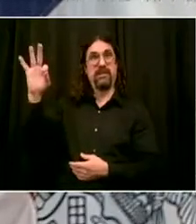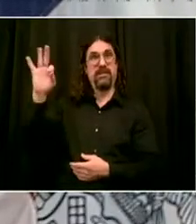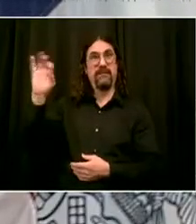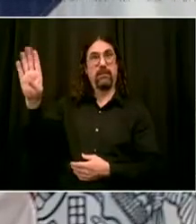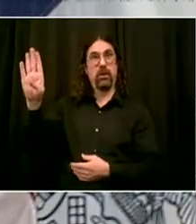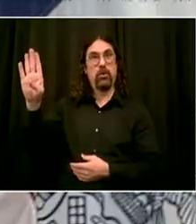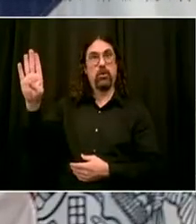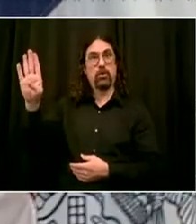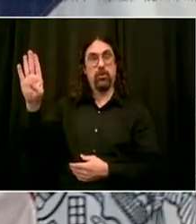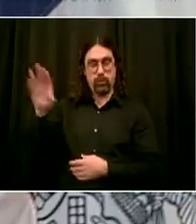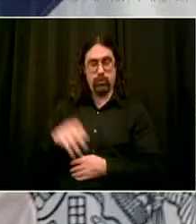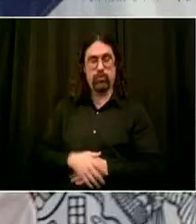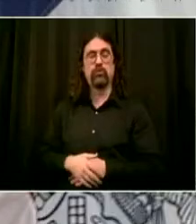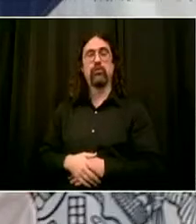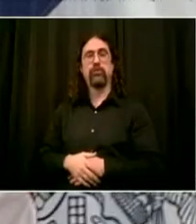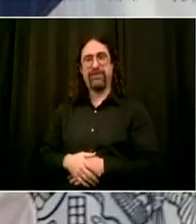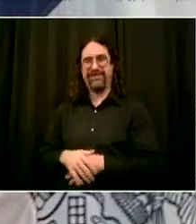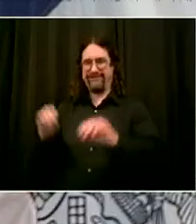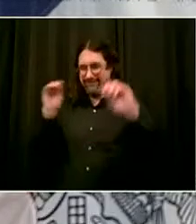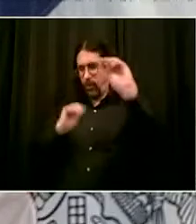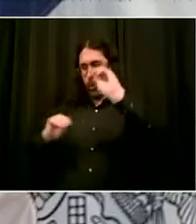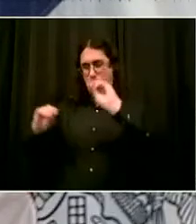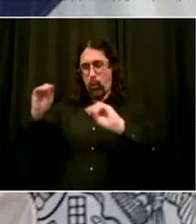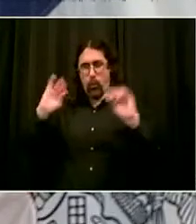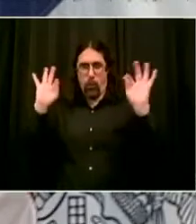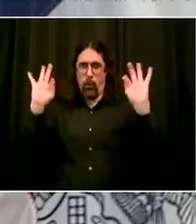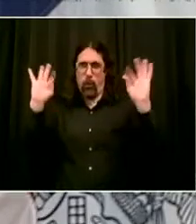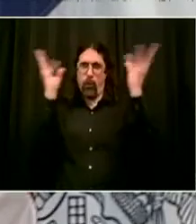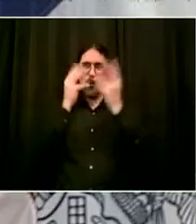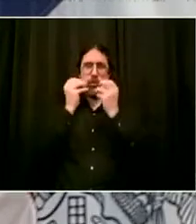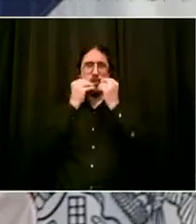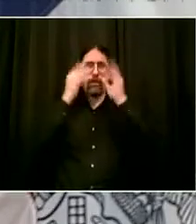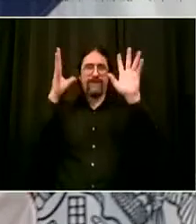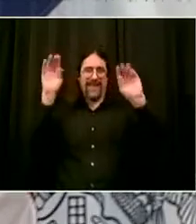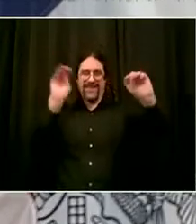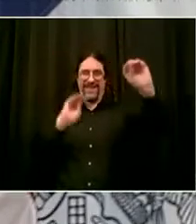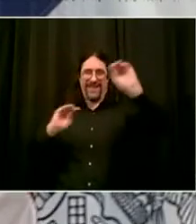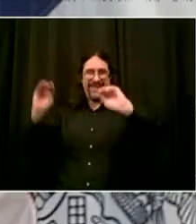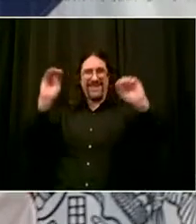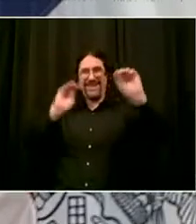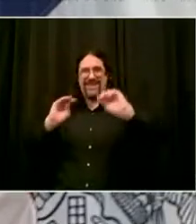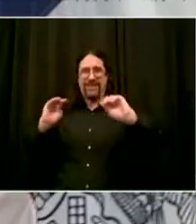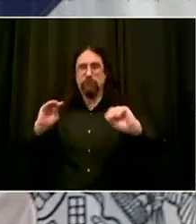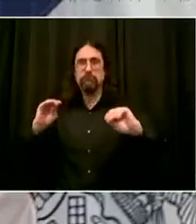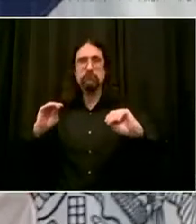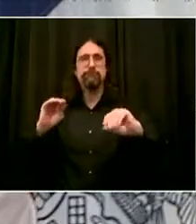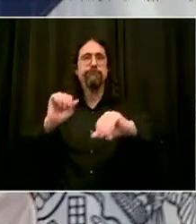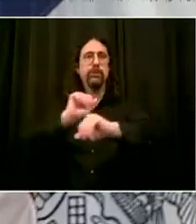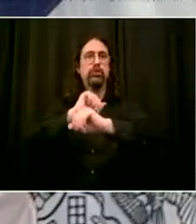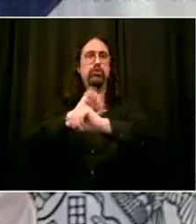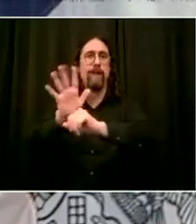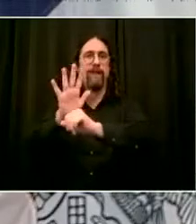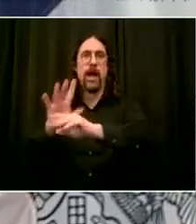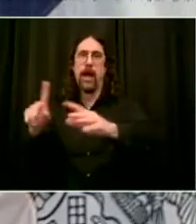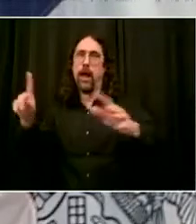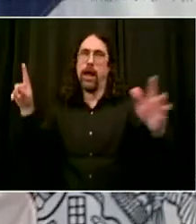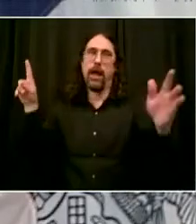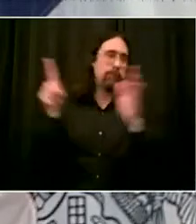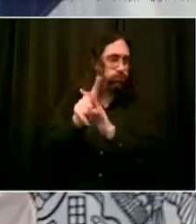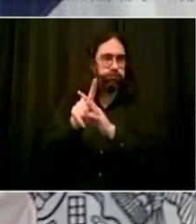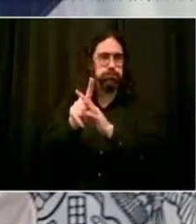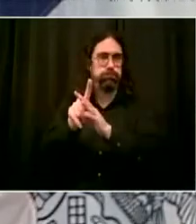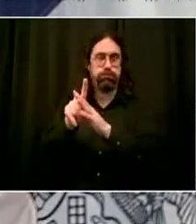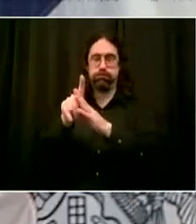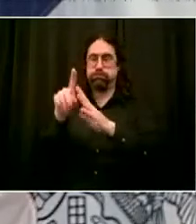a lot there's a lot of things that we thought were important but we just couldn't do and a lot of savings had to be found and found quickly and a lot